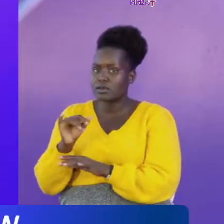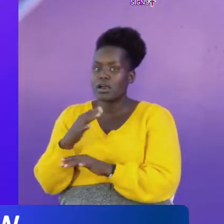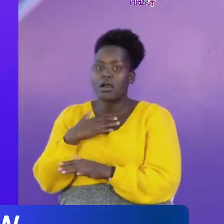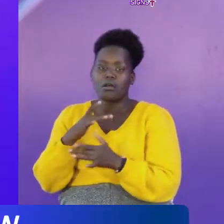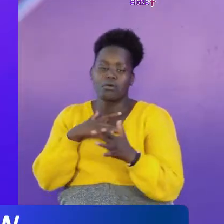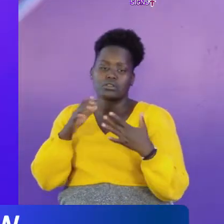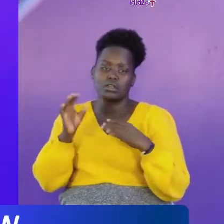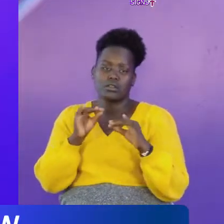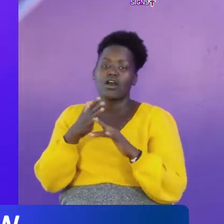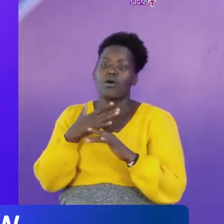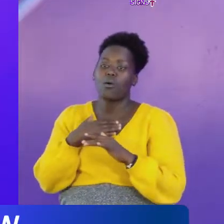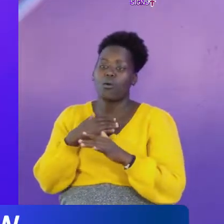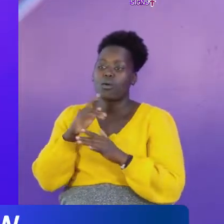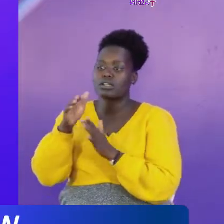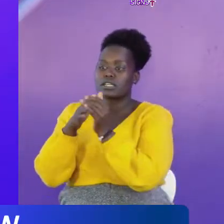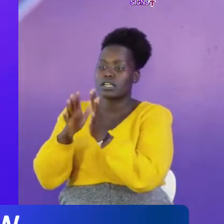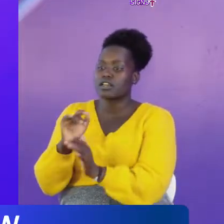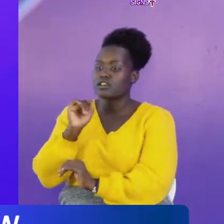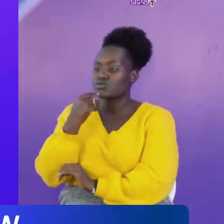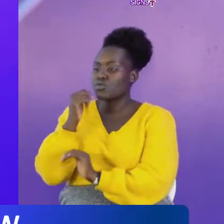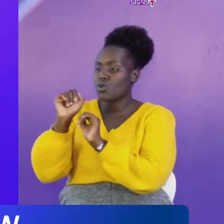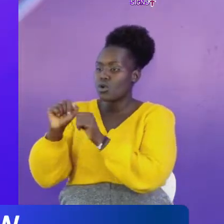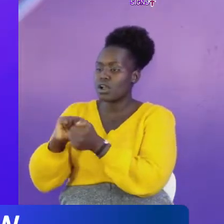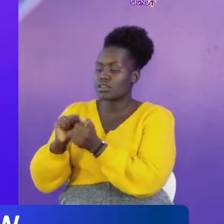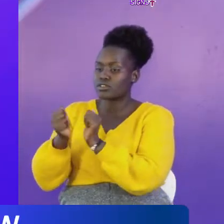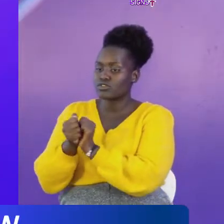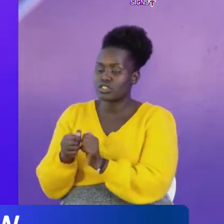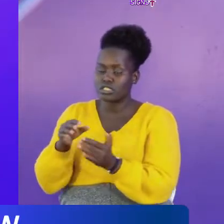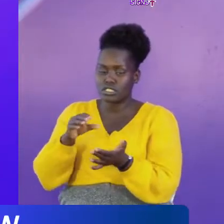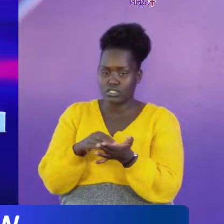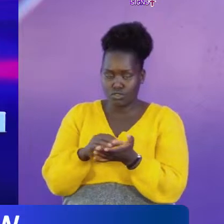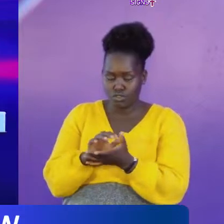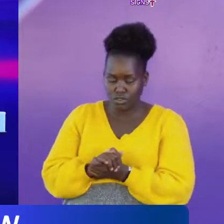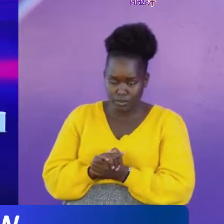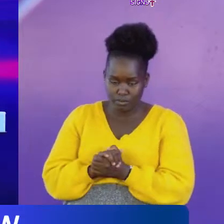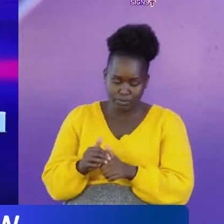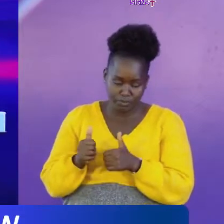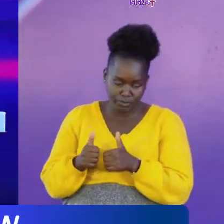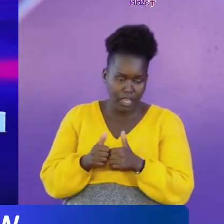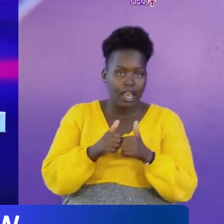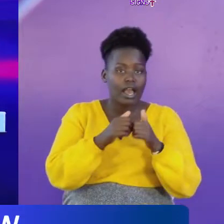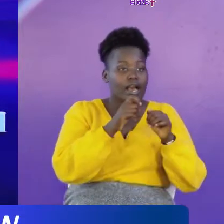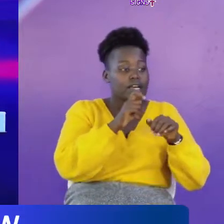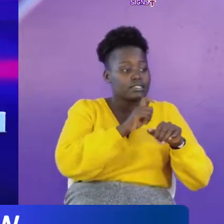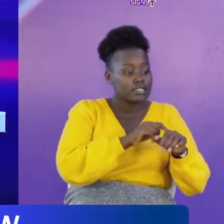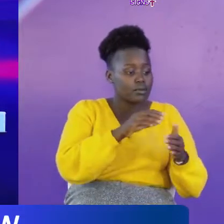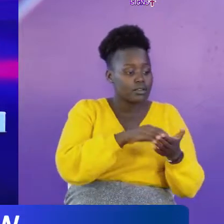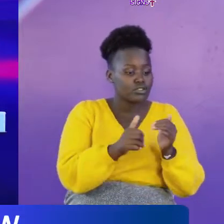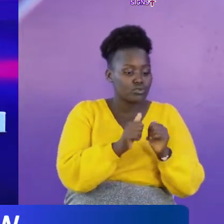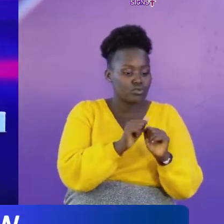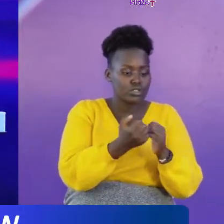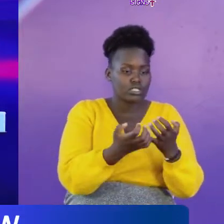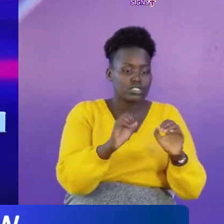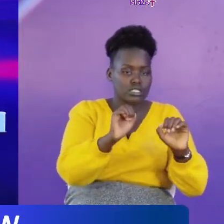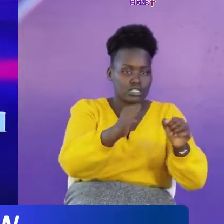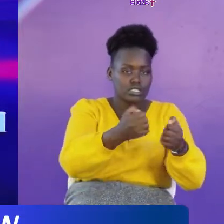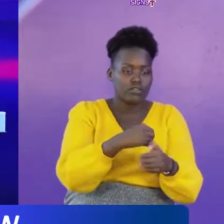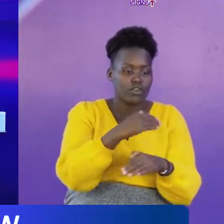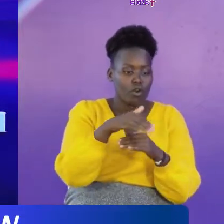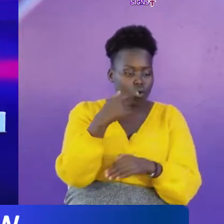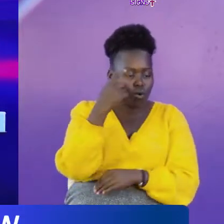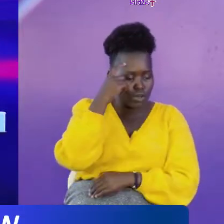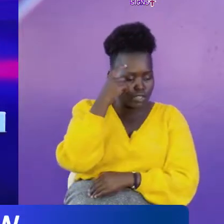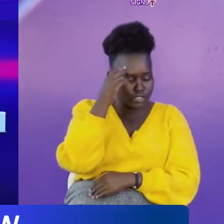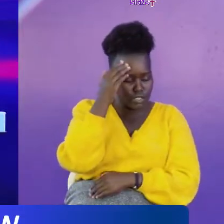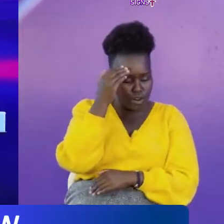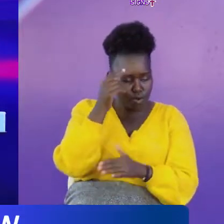can change situations in the country. Yeah. When we are in a situation that needs saving, we always know what we're